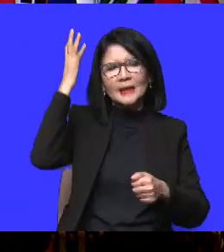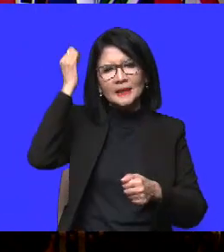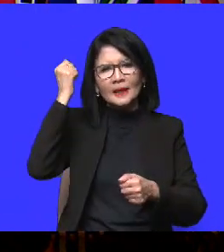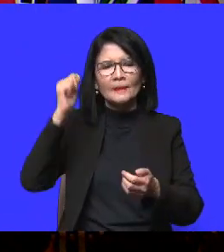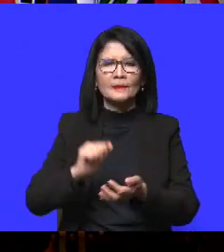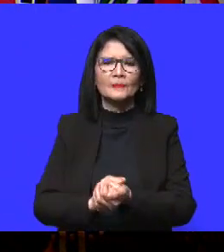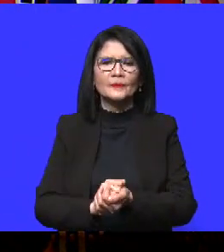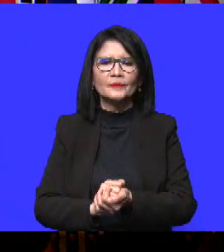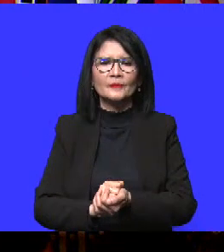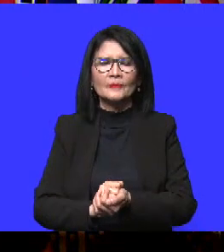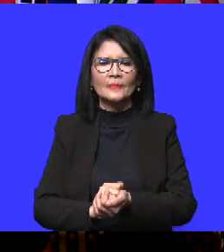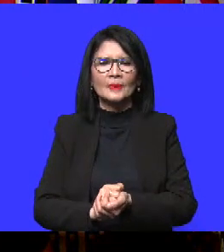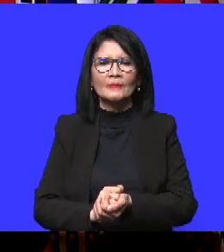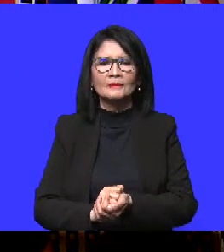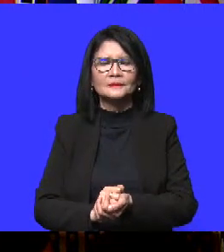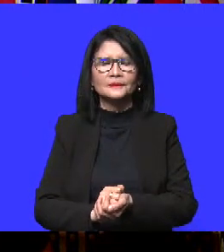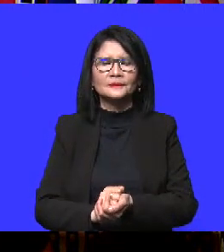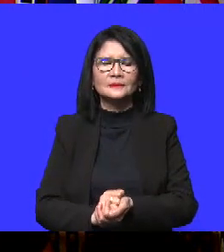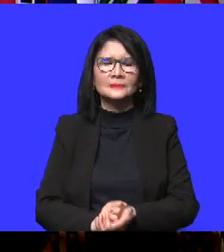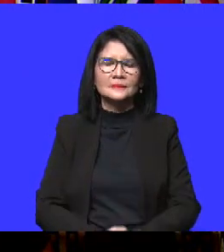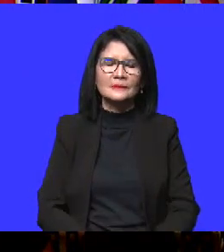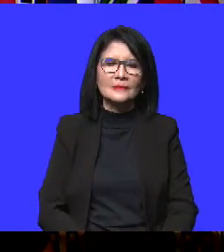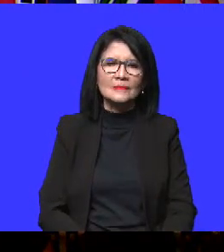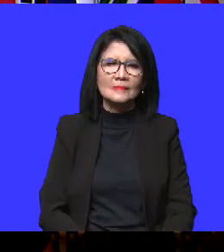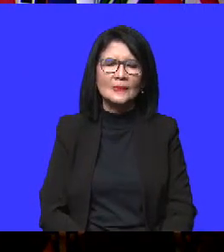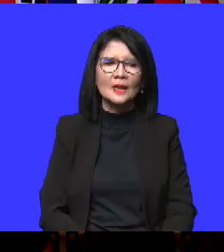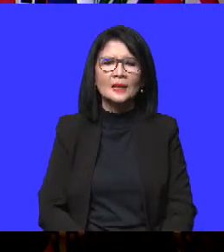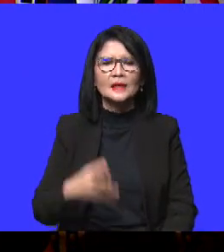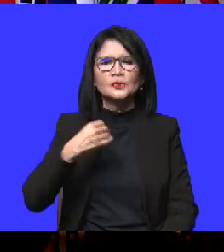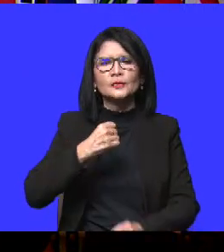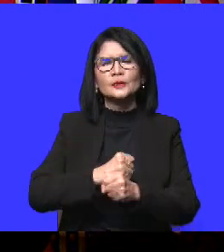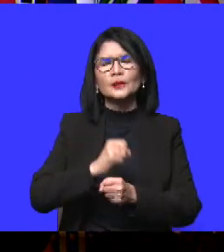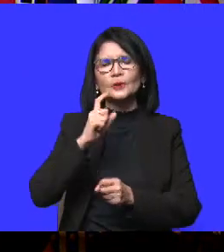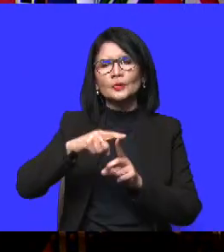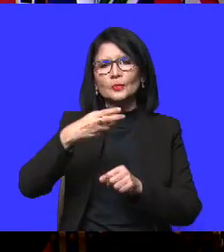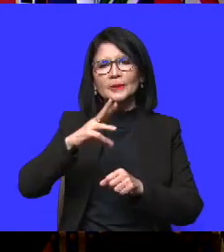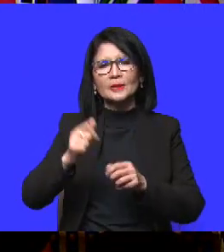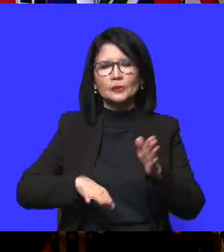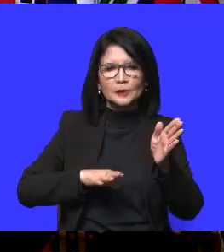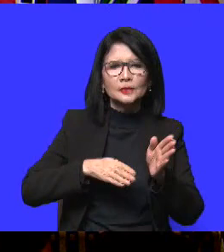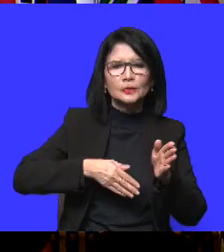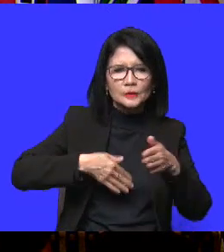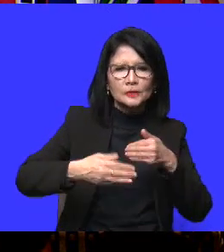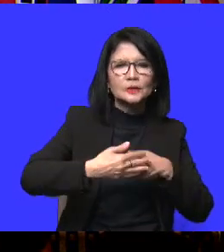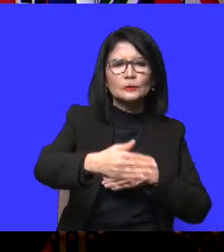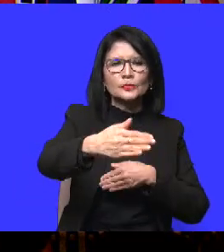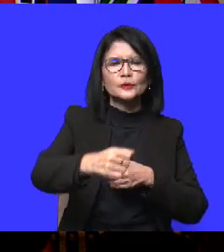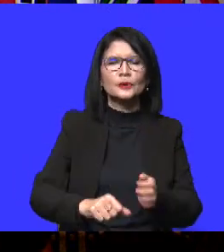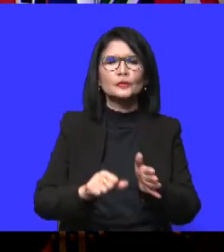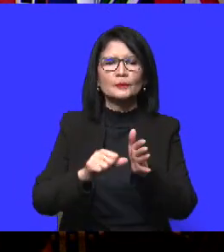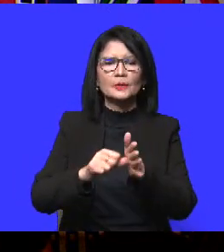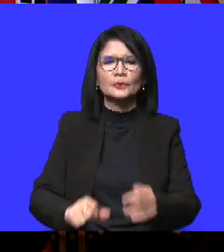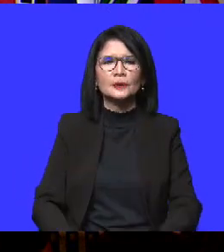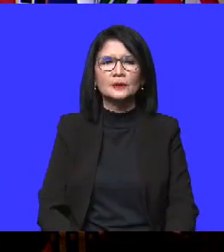it's important that this initiative of UN Secretary General Guterres be continued. We must also address